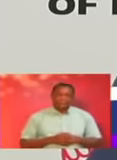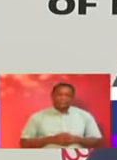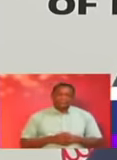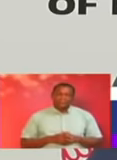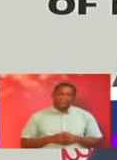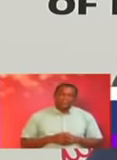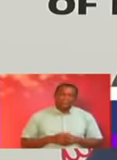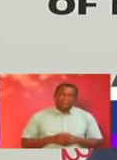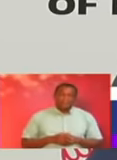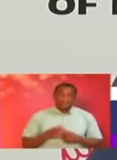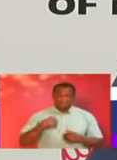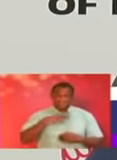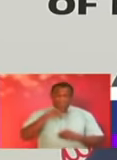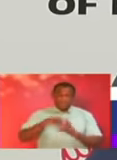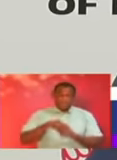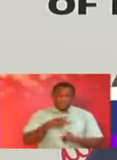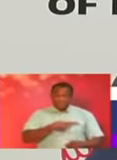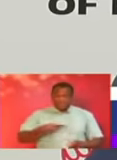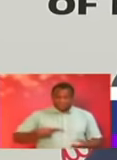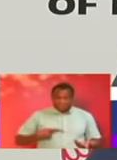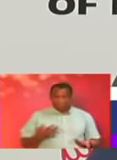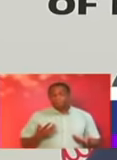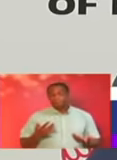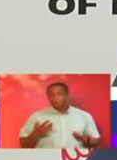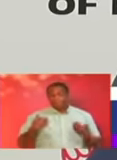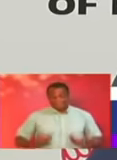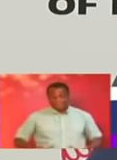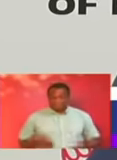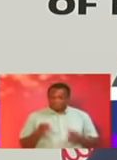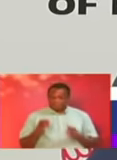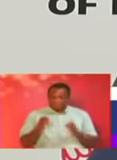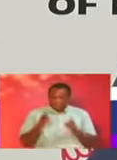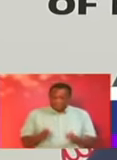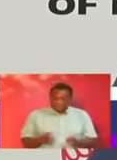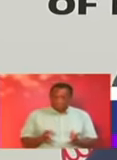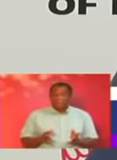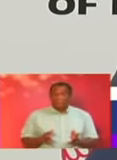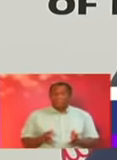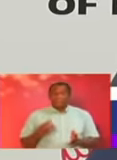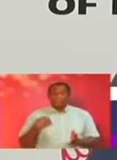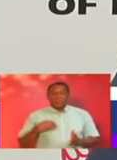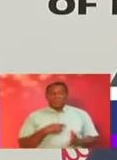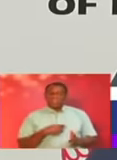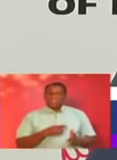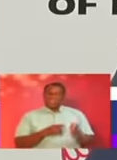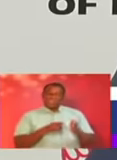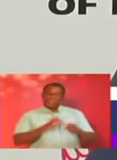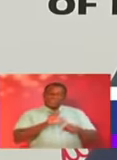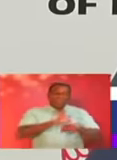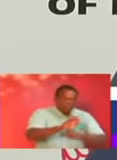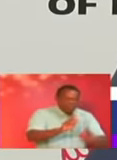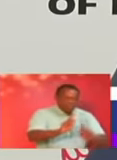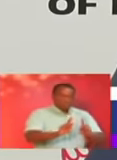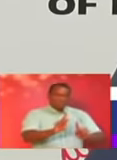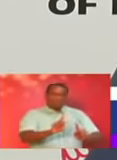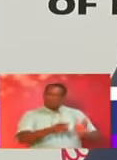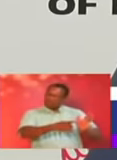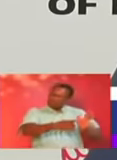resort to violence. Personally, and speaking on my own behalf and the constituency of St.